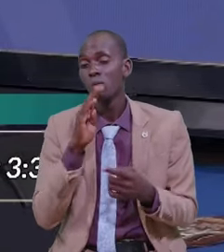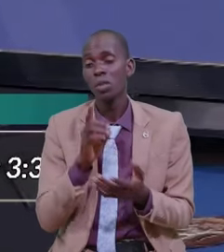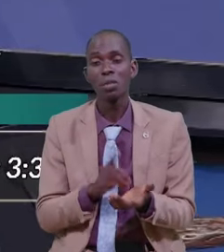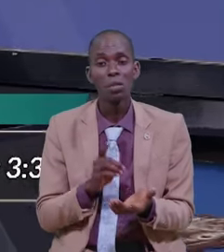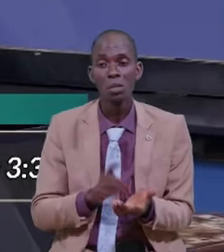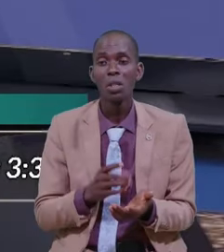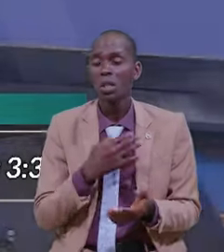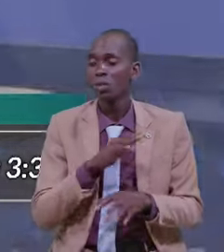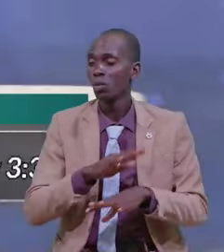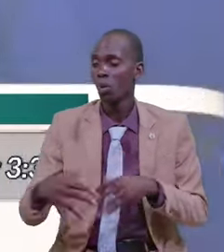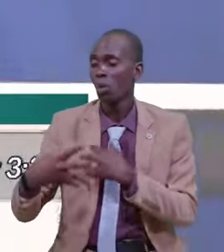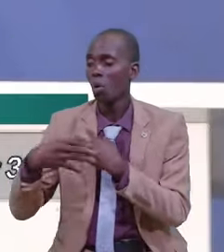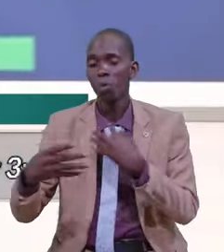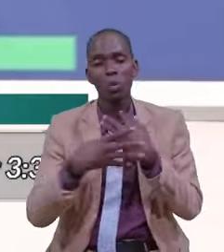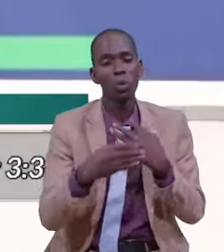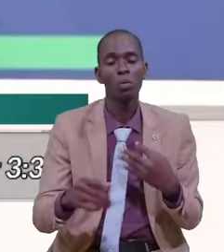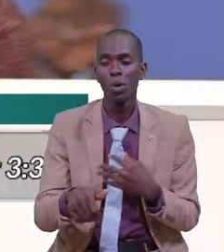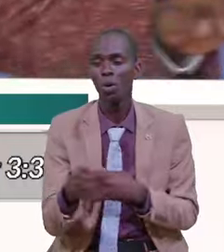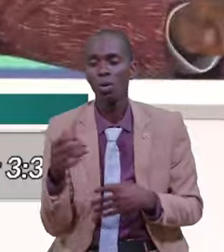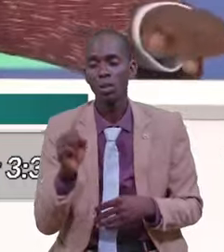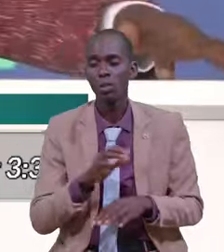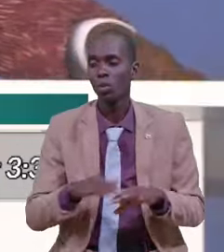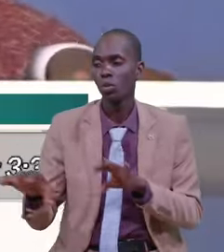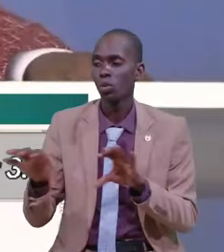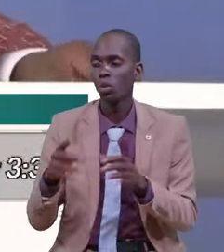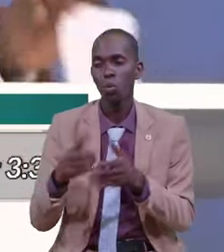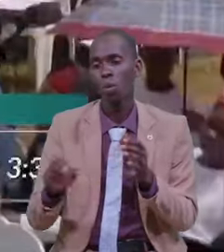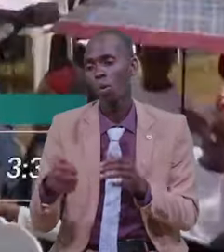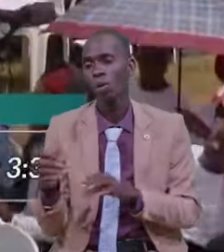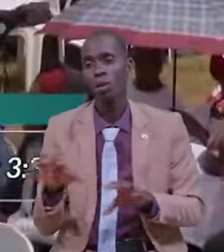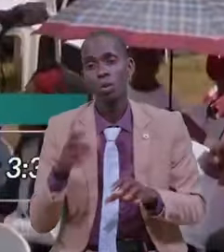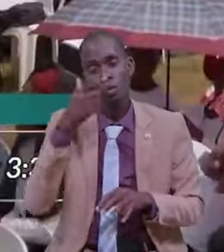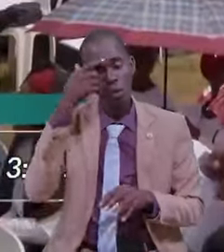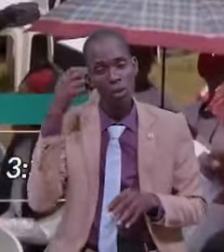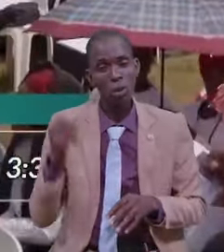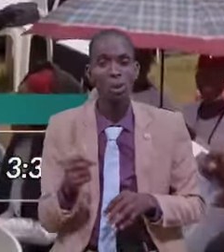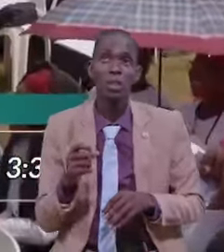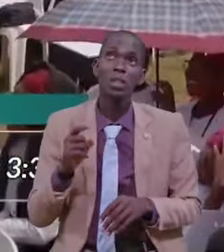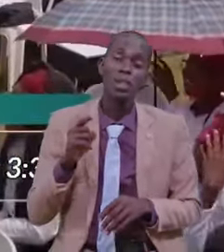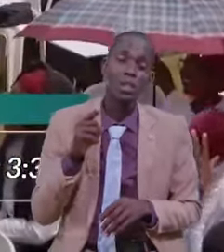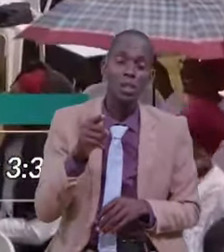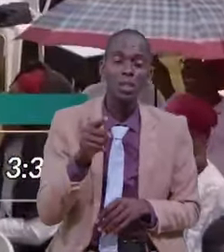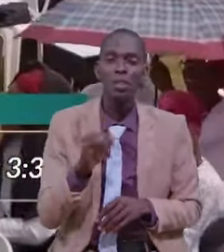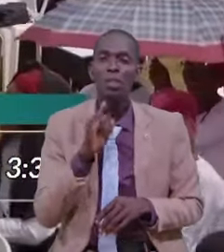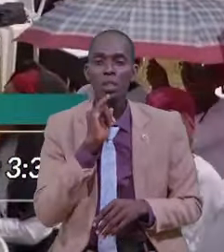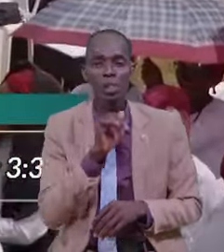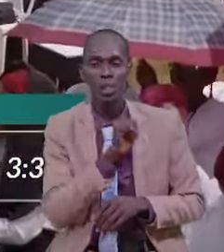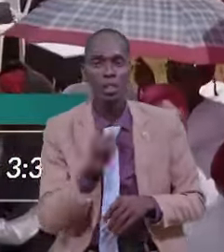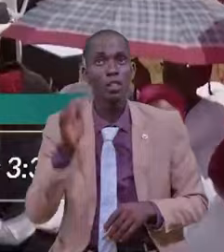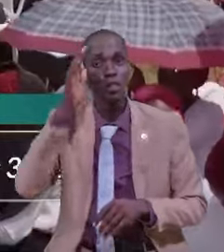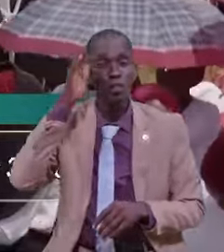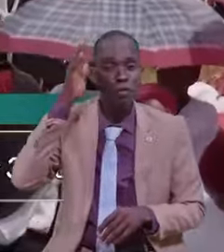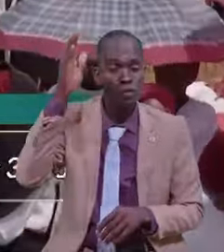copy them. He doesn't do what they do because he is a future